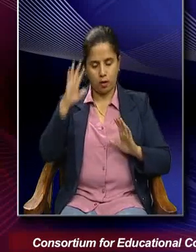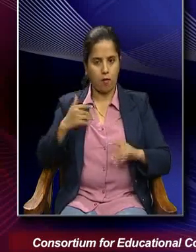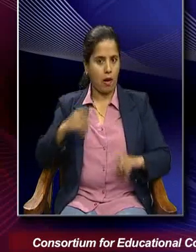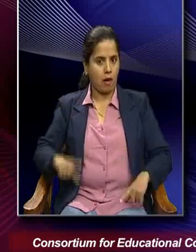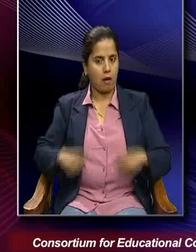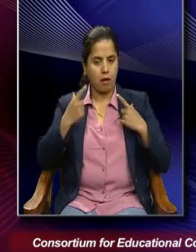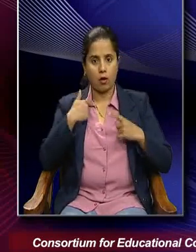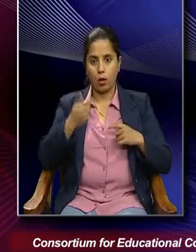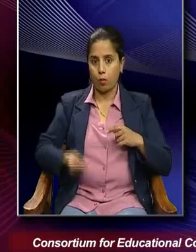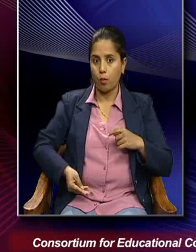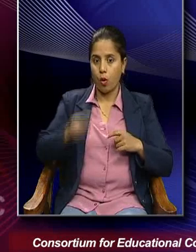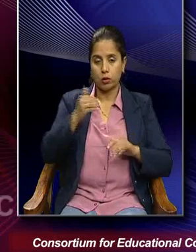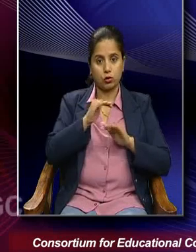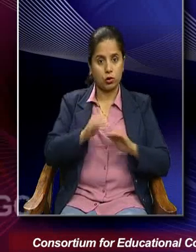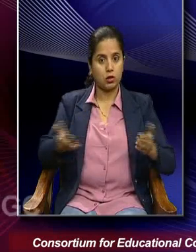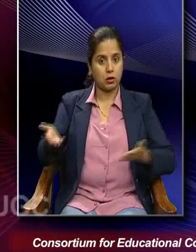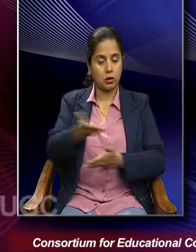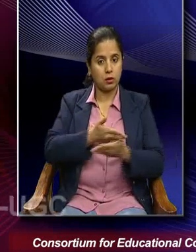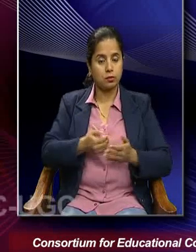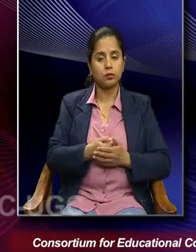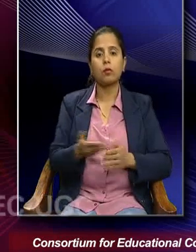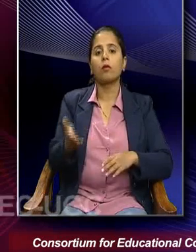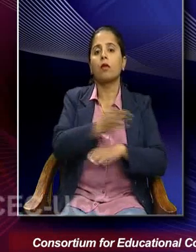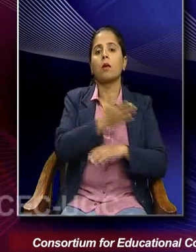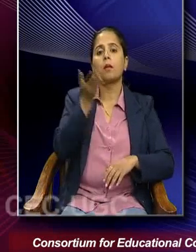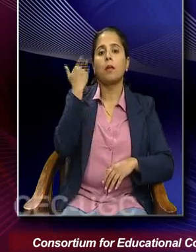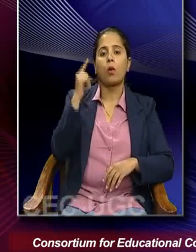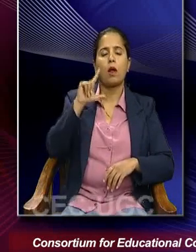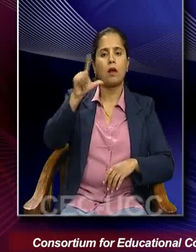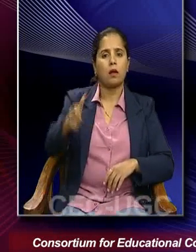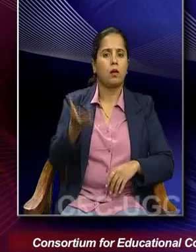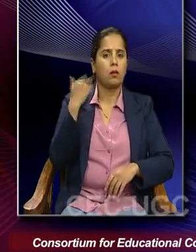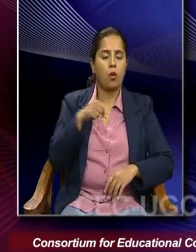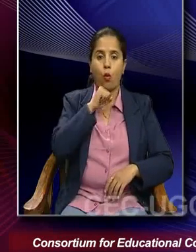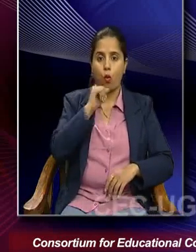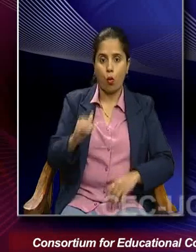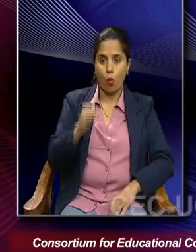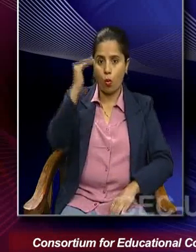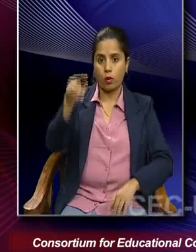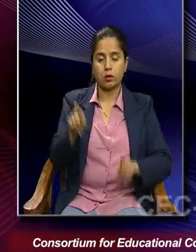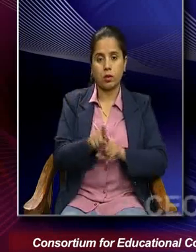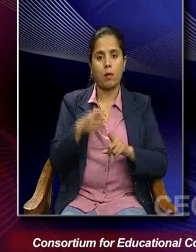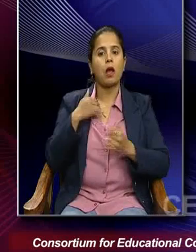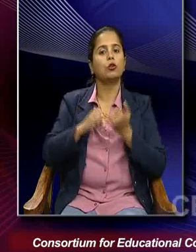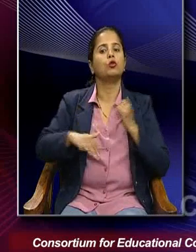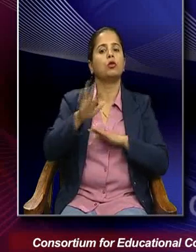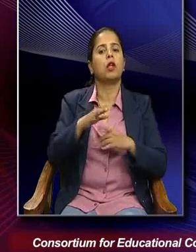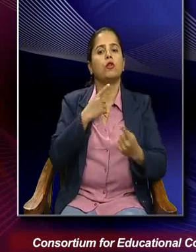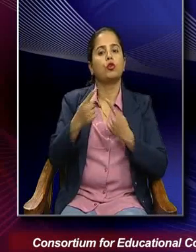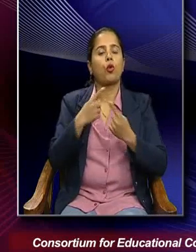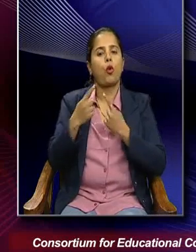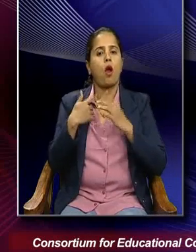game stage from 5 to 9 years. So, if we look into this chart, stage is 1 is preparatory,